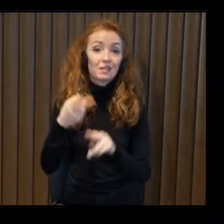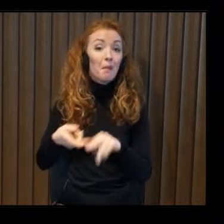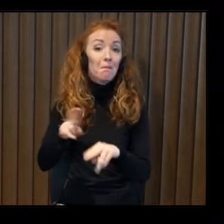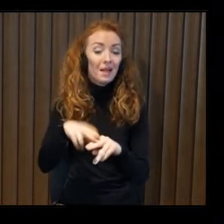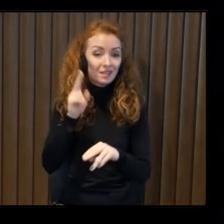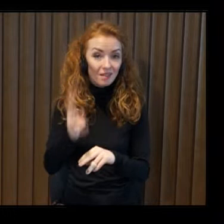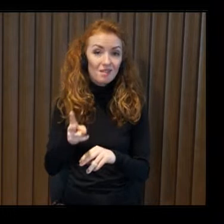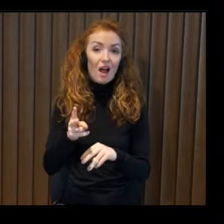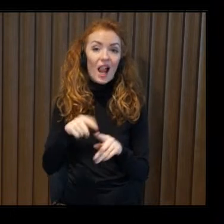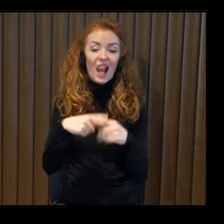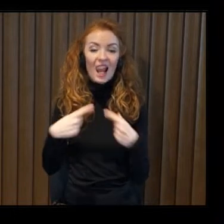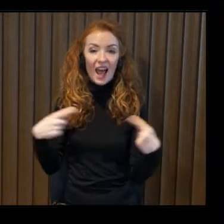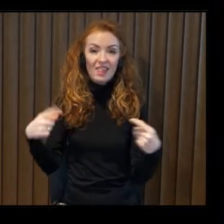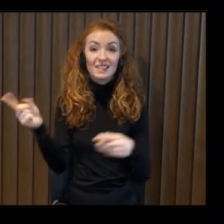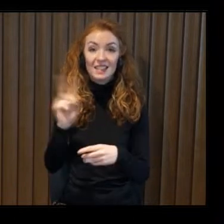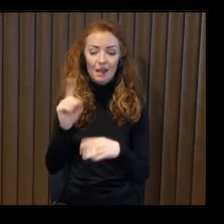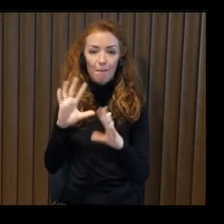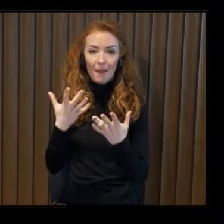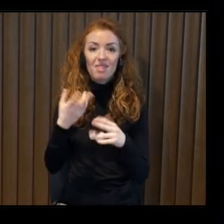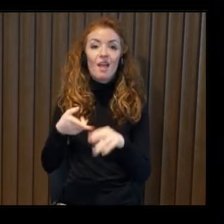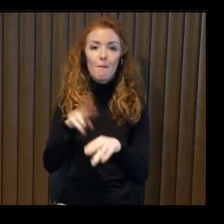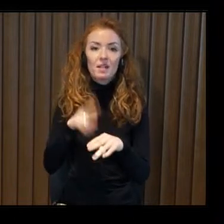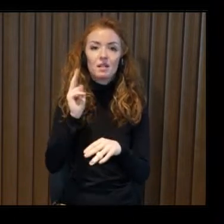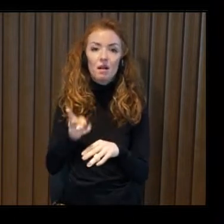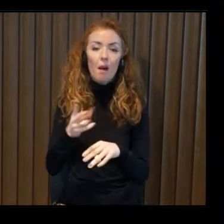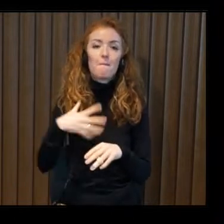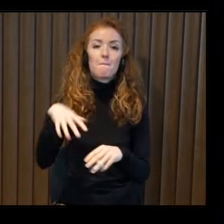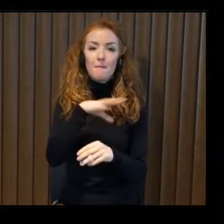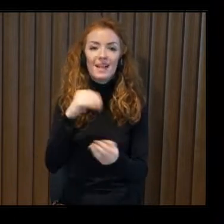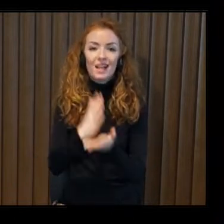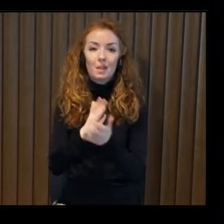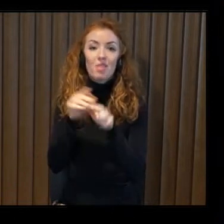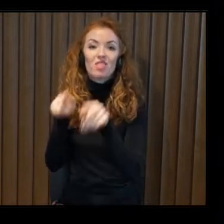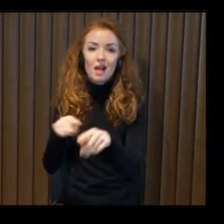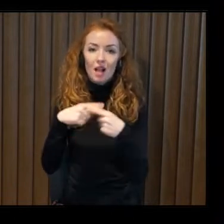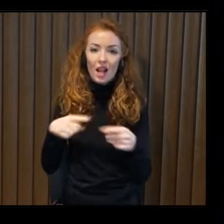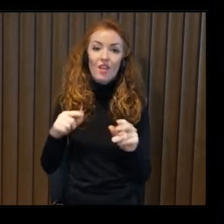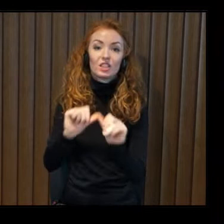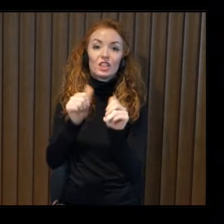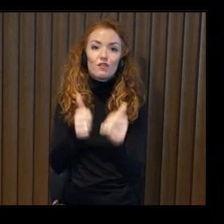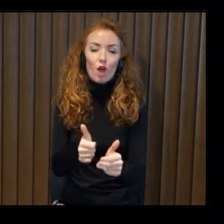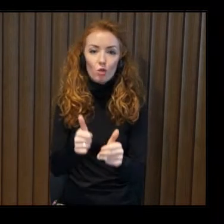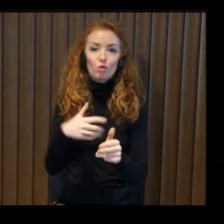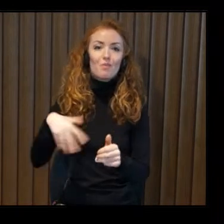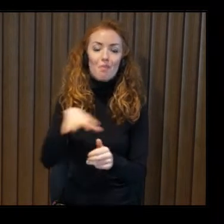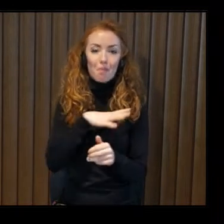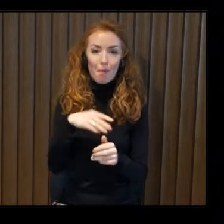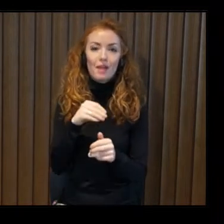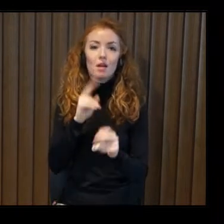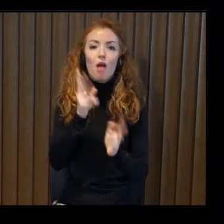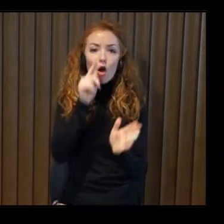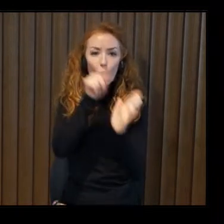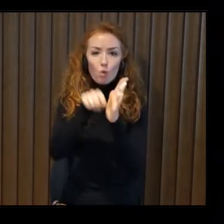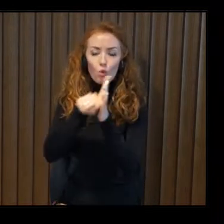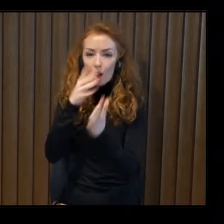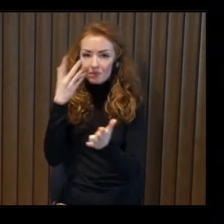but because of the way we have designed them. We have control over our choices, and we can change those those choices and